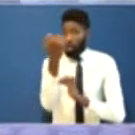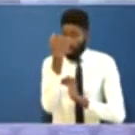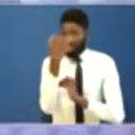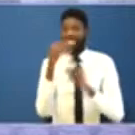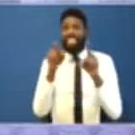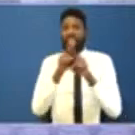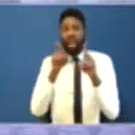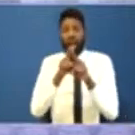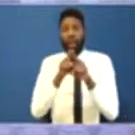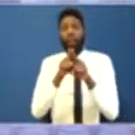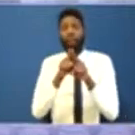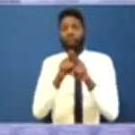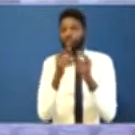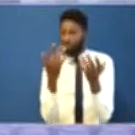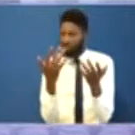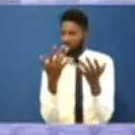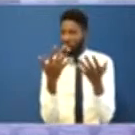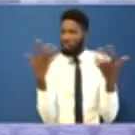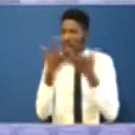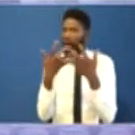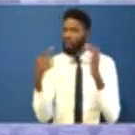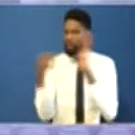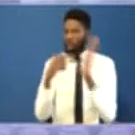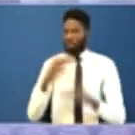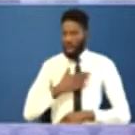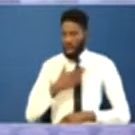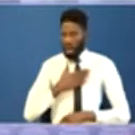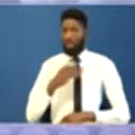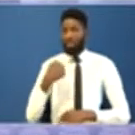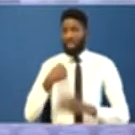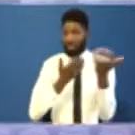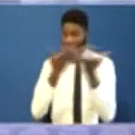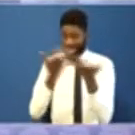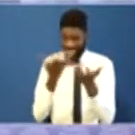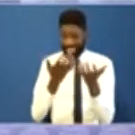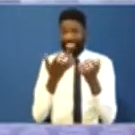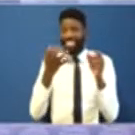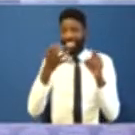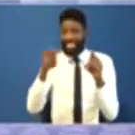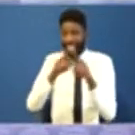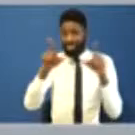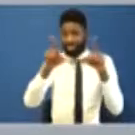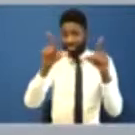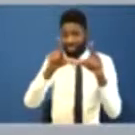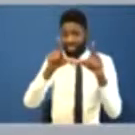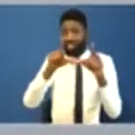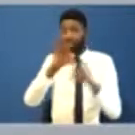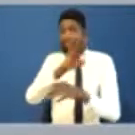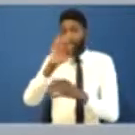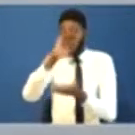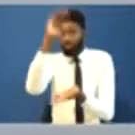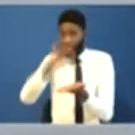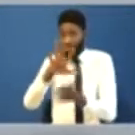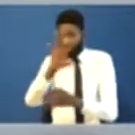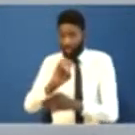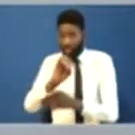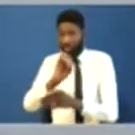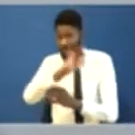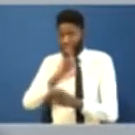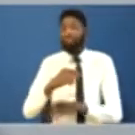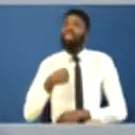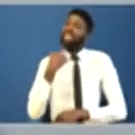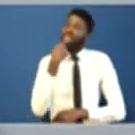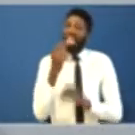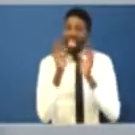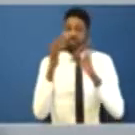it in reference to me slicing the business licenses so that's how i'm asking i'm answering and saying if we increase the pool of